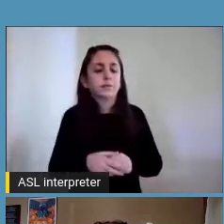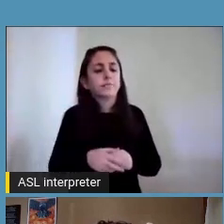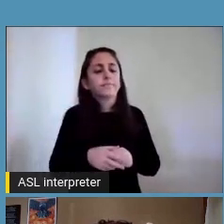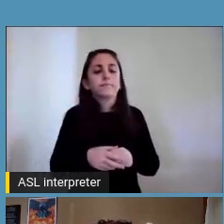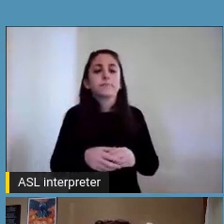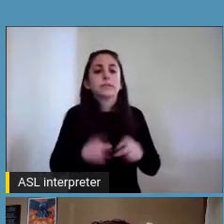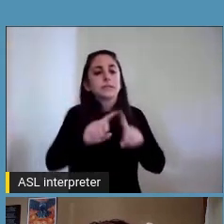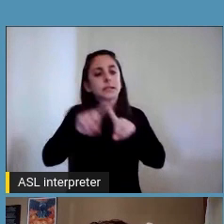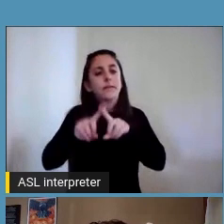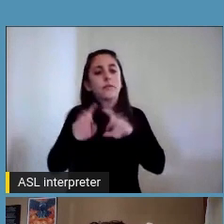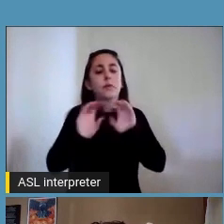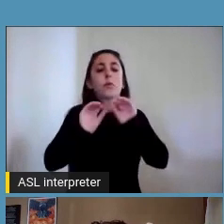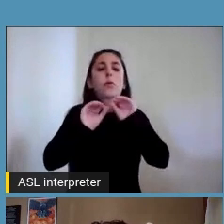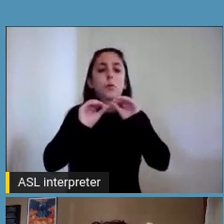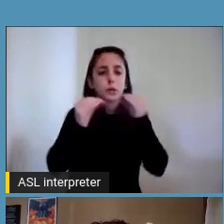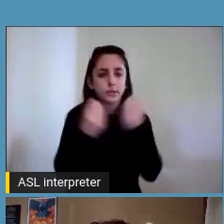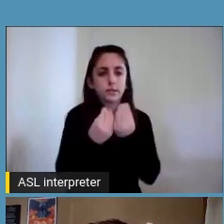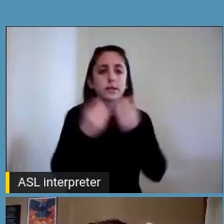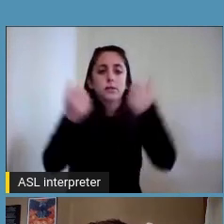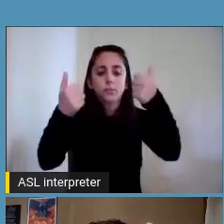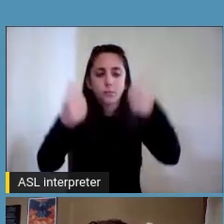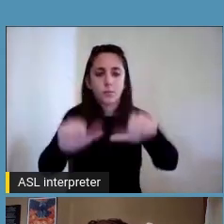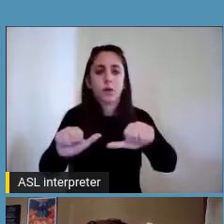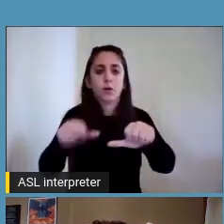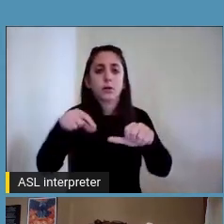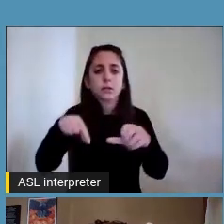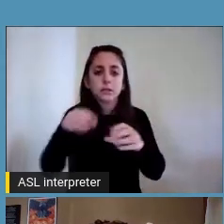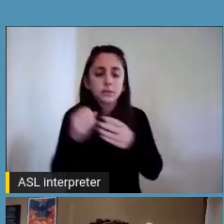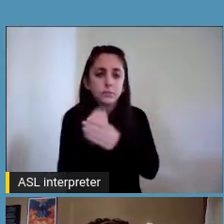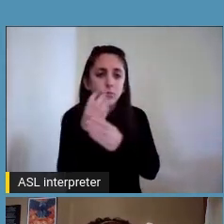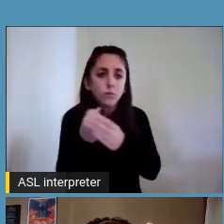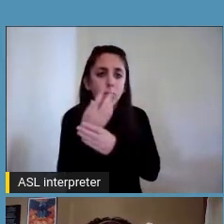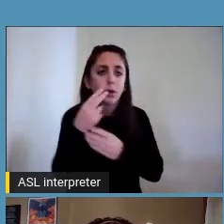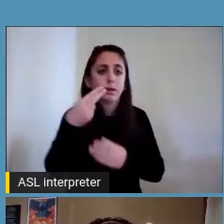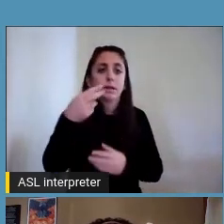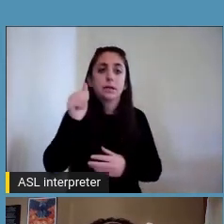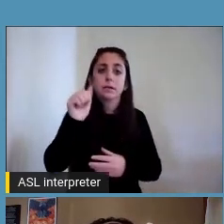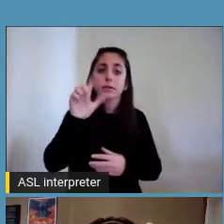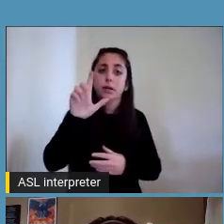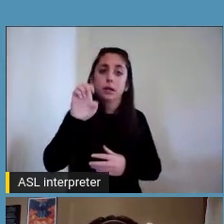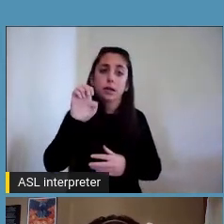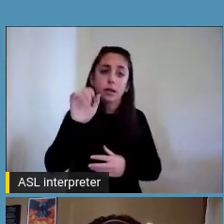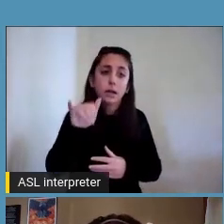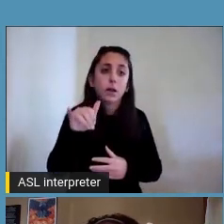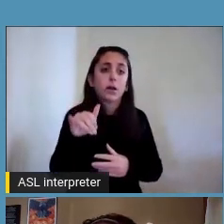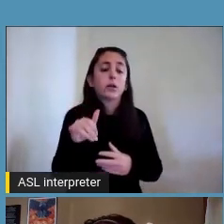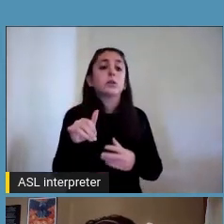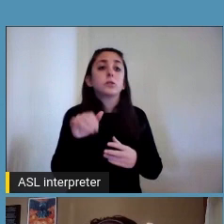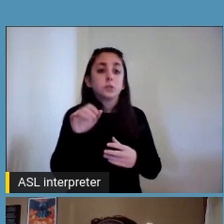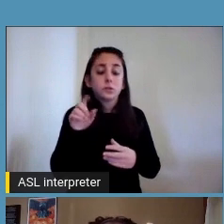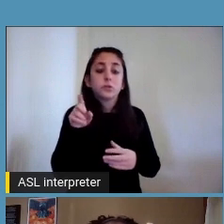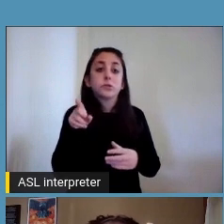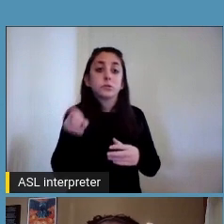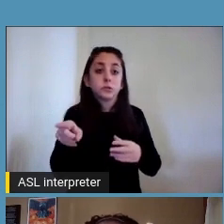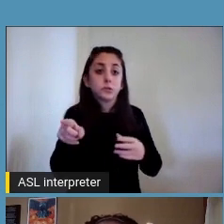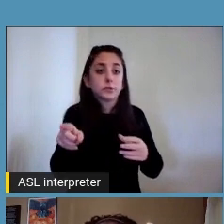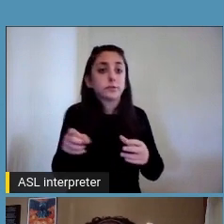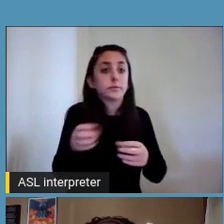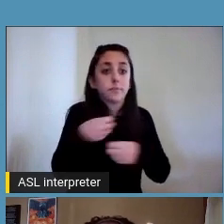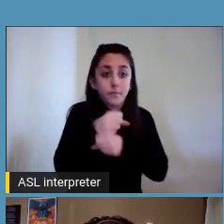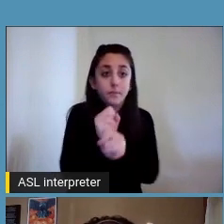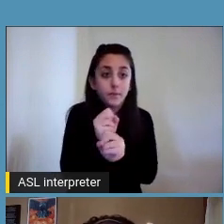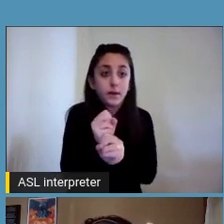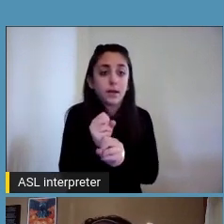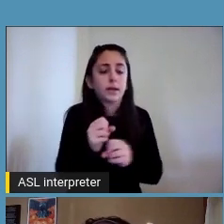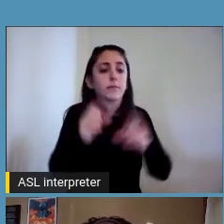were posting about this spring. So Haley created it. She was just inspired one day at work to go out and take pictures